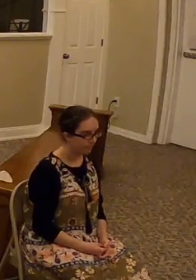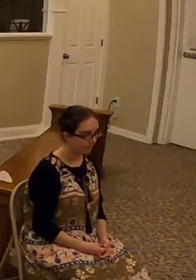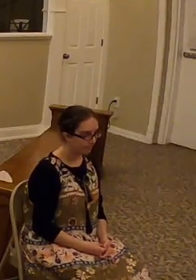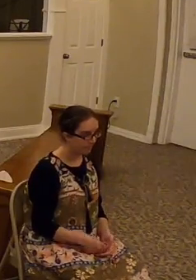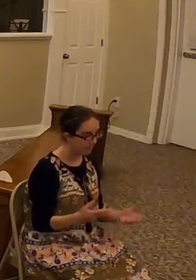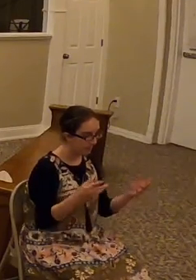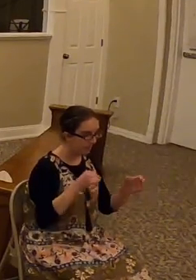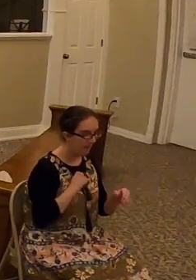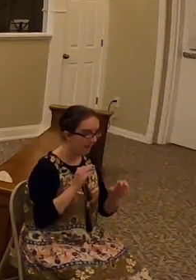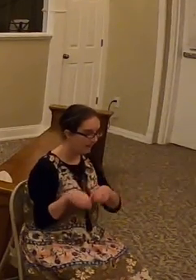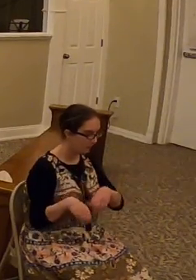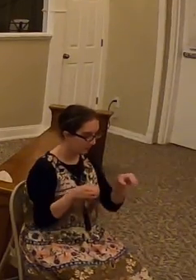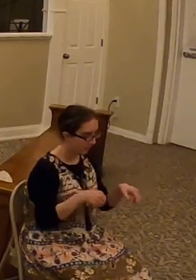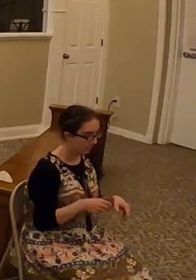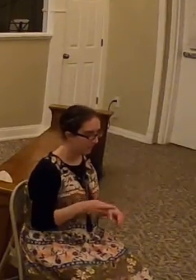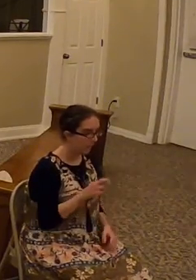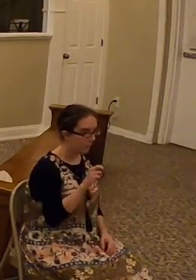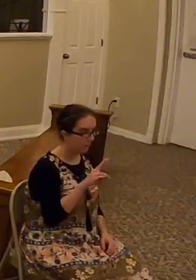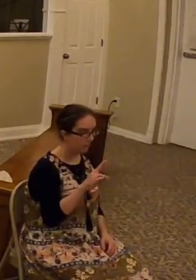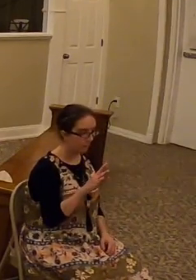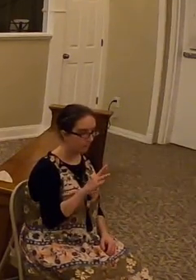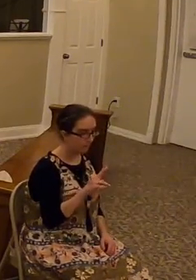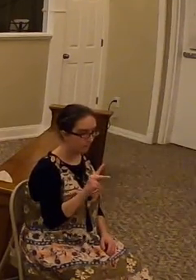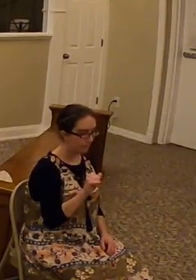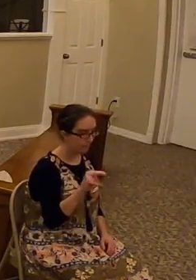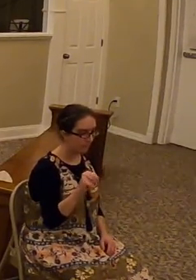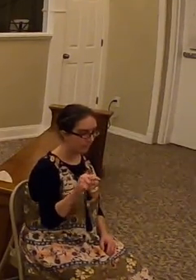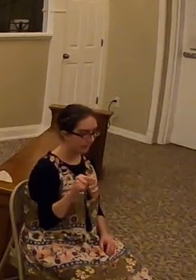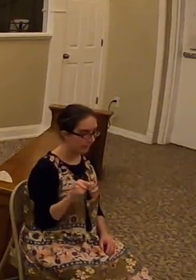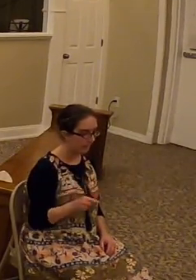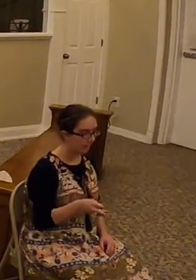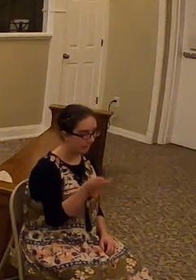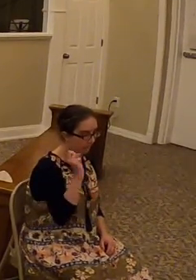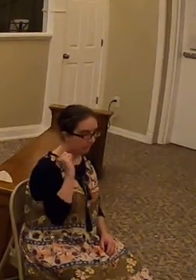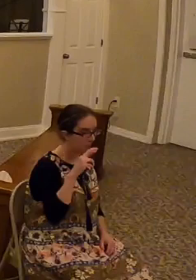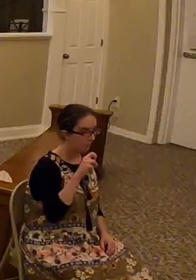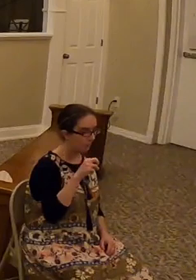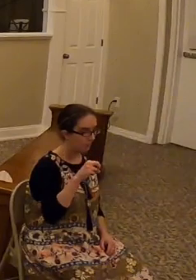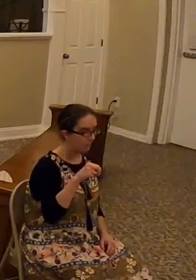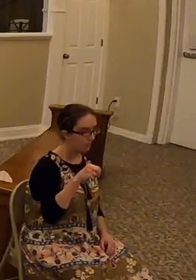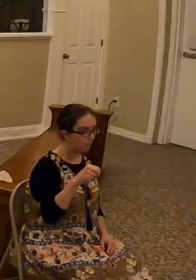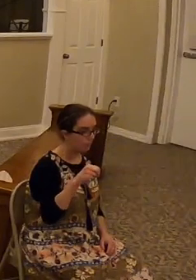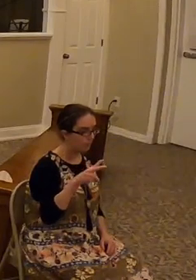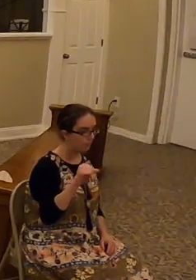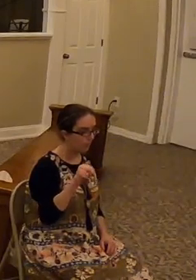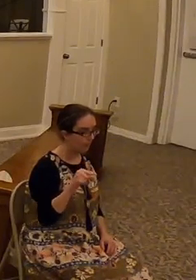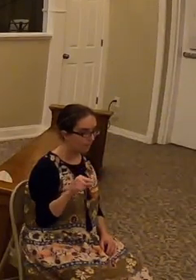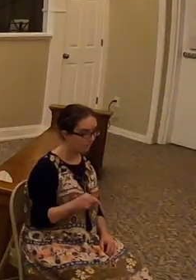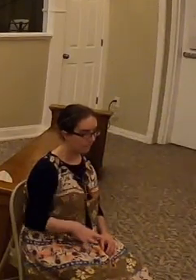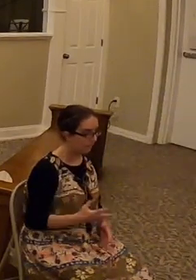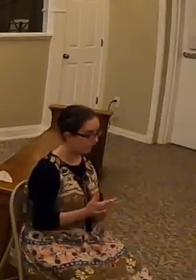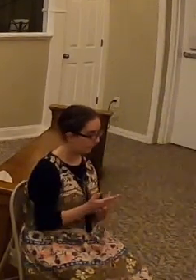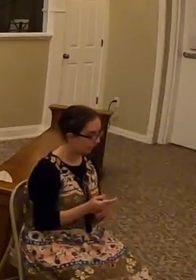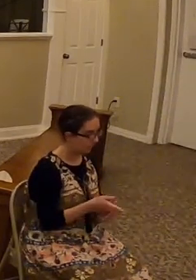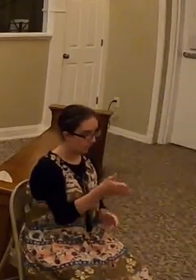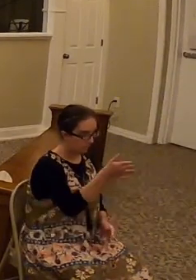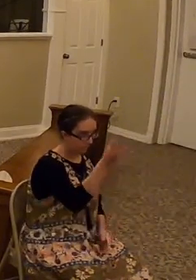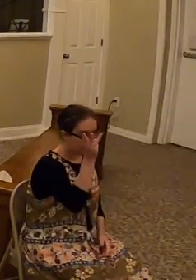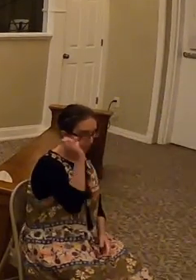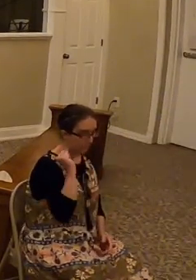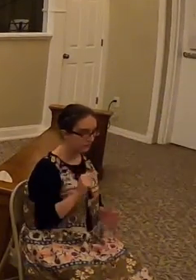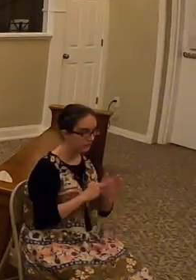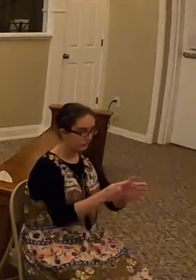Now, what was I doing? I was rebuking. Yes, sir. I was reproving. Amen. God was